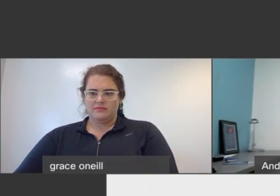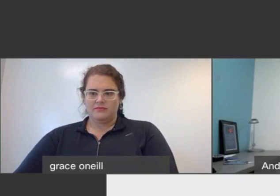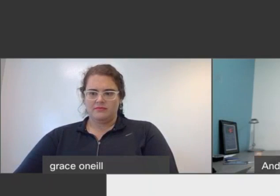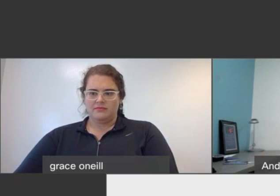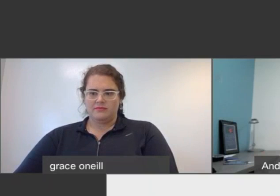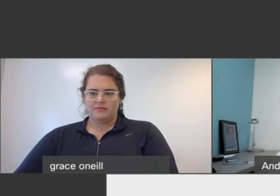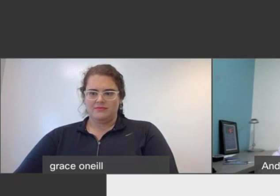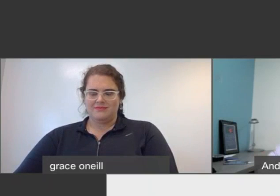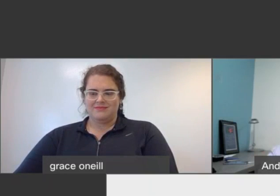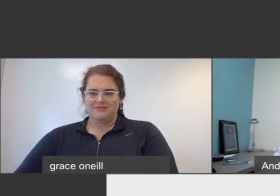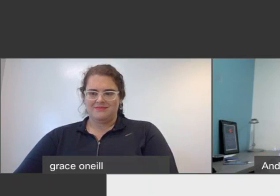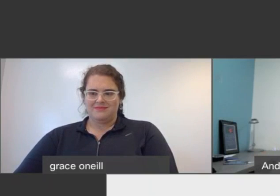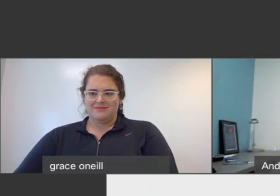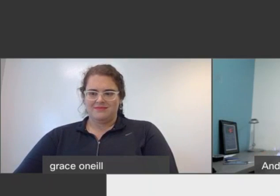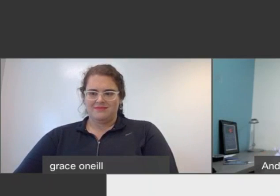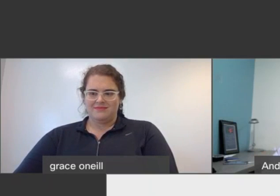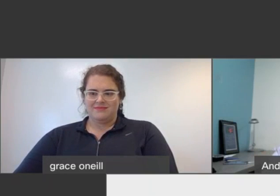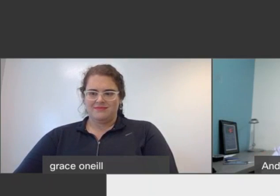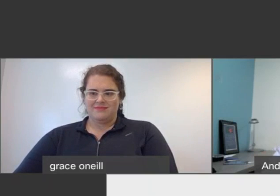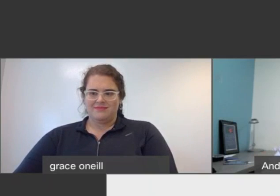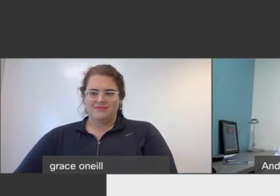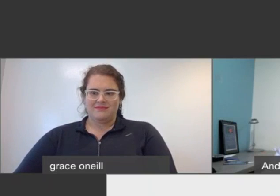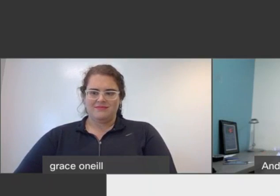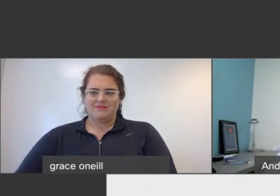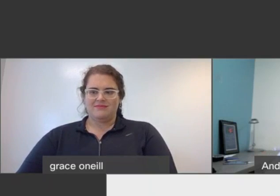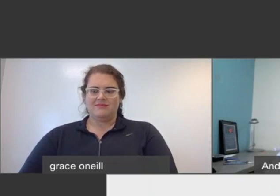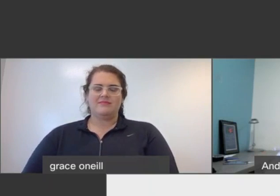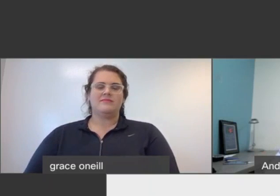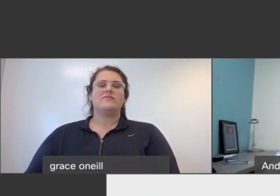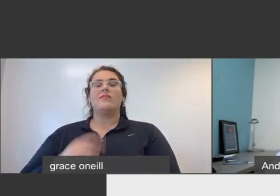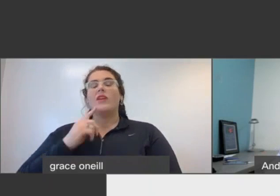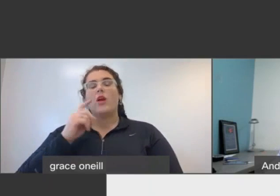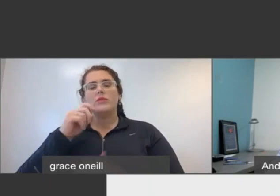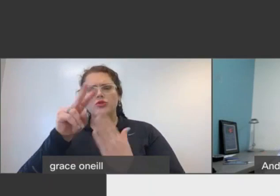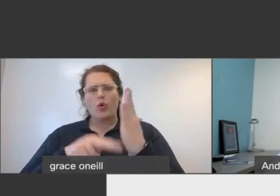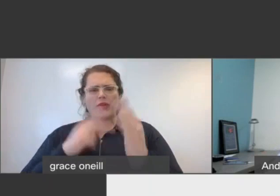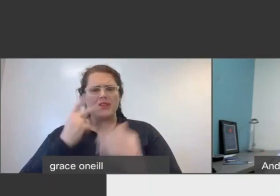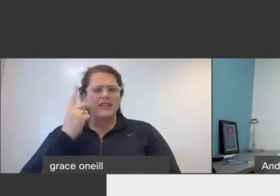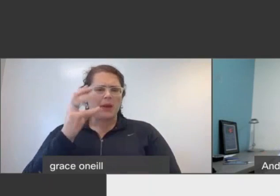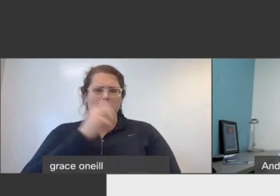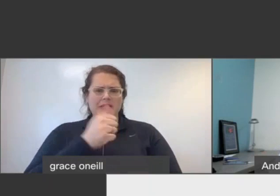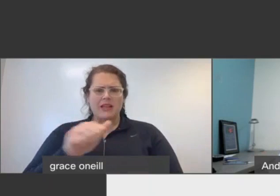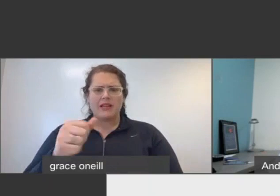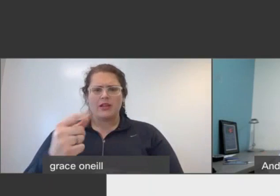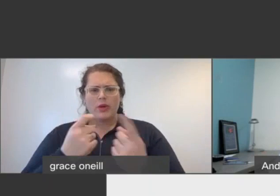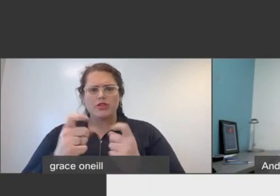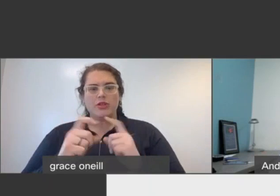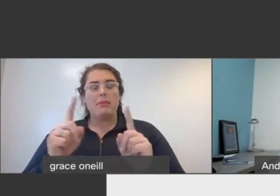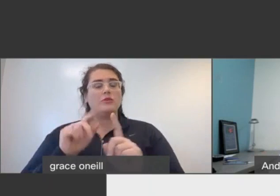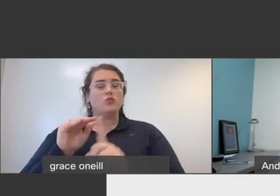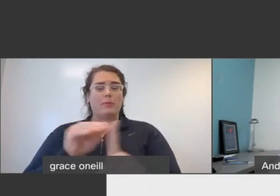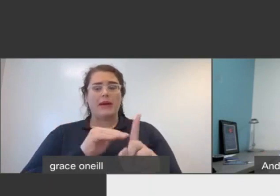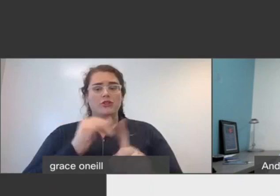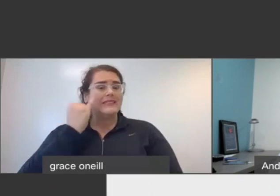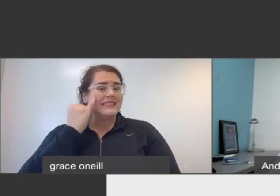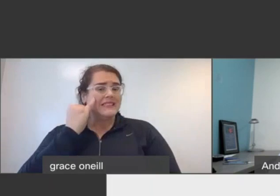I was just scrolling through to see if I missed any questions. And just as a reminder, if there are providers who have